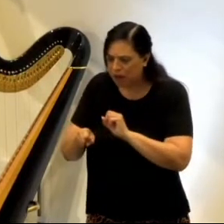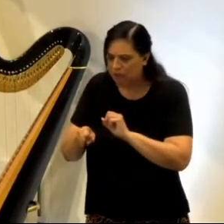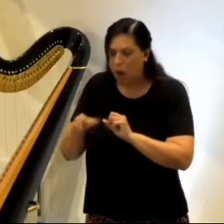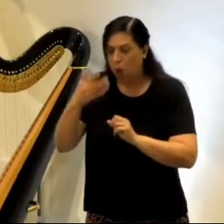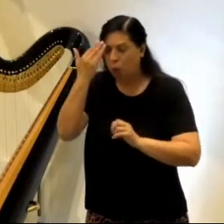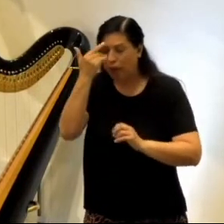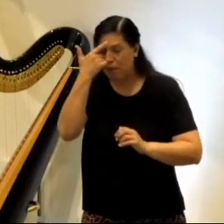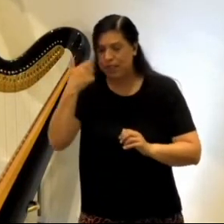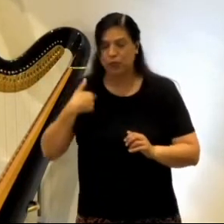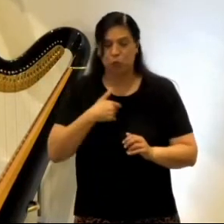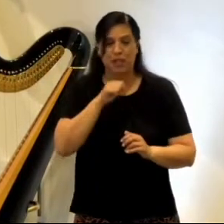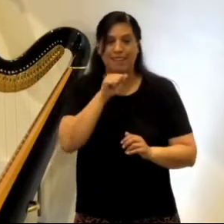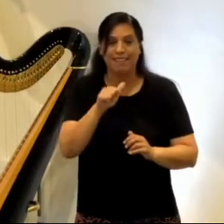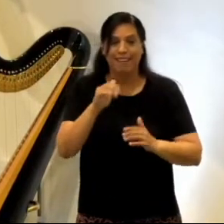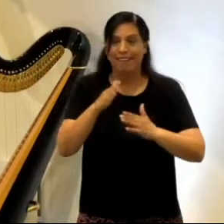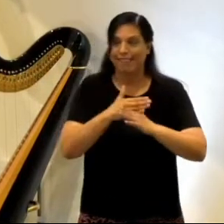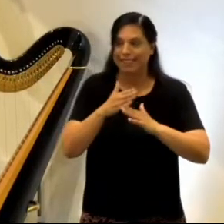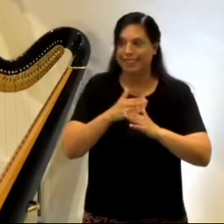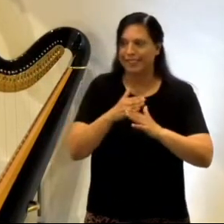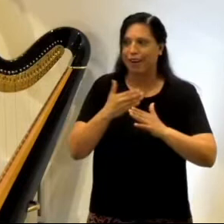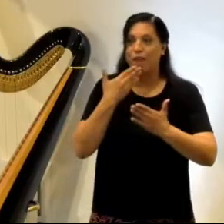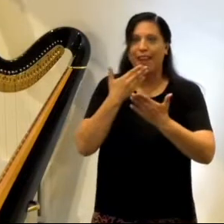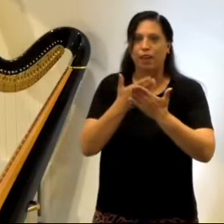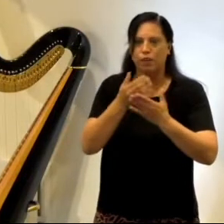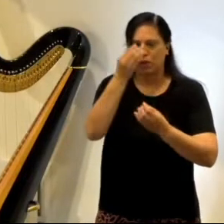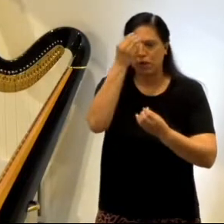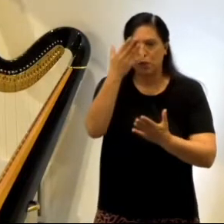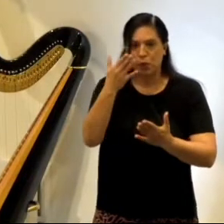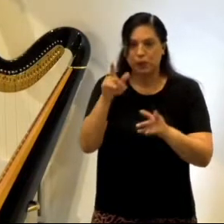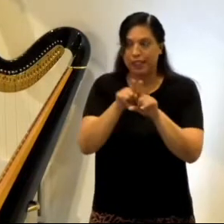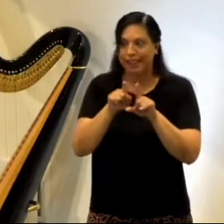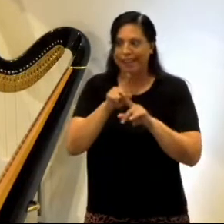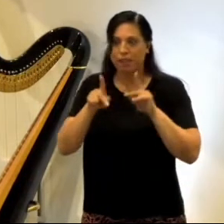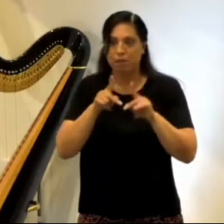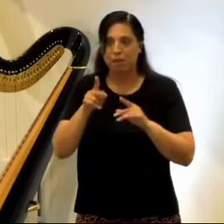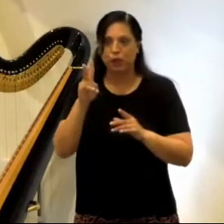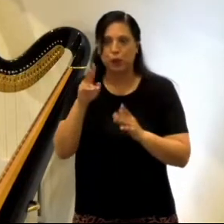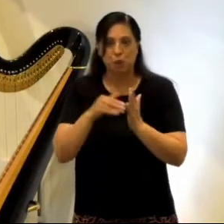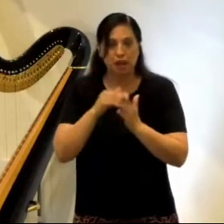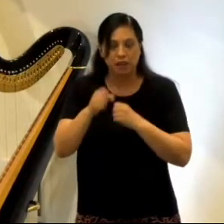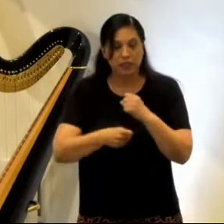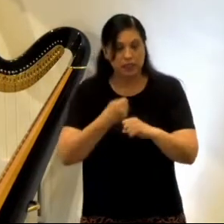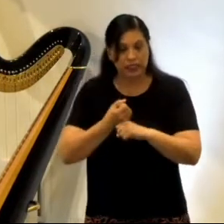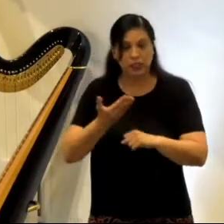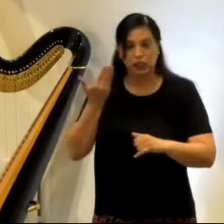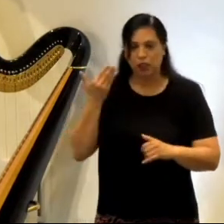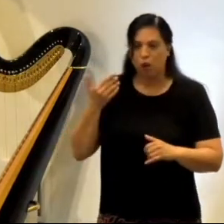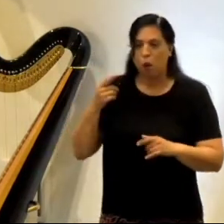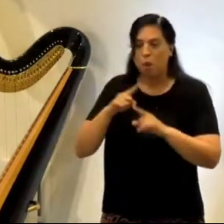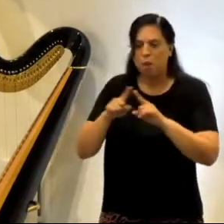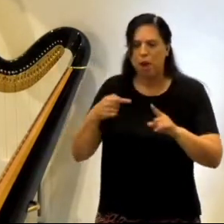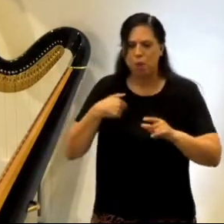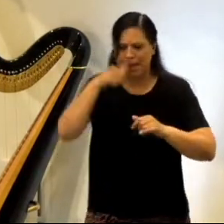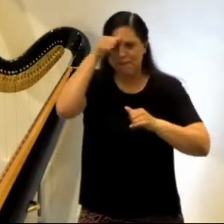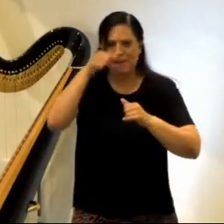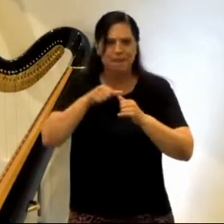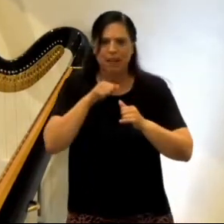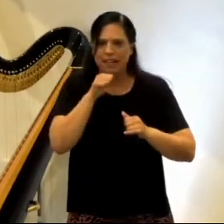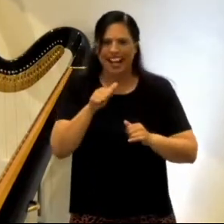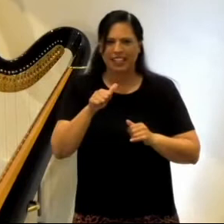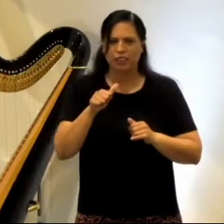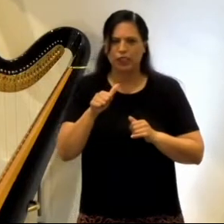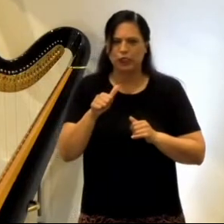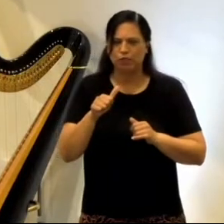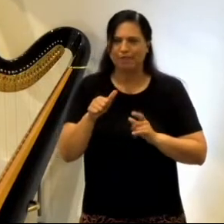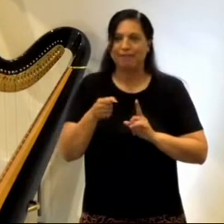news of Jesus as those Pentecost people 2,000 years ago did. But we do that not to beat ourselves up, but because God